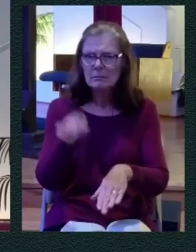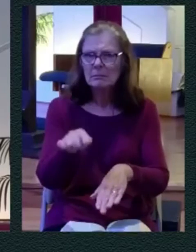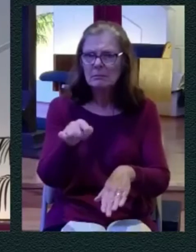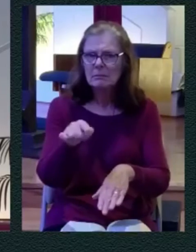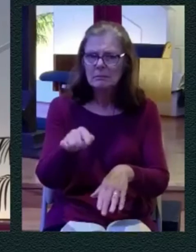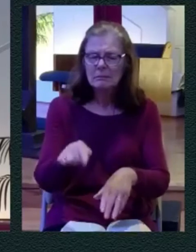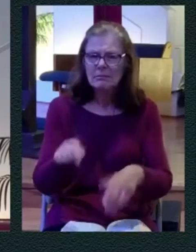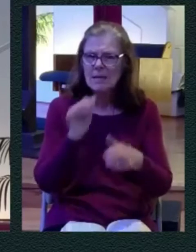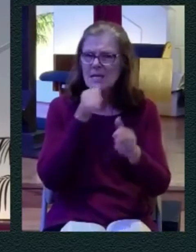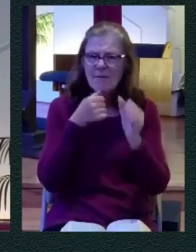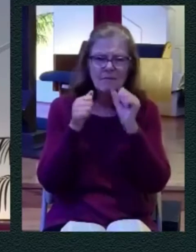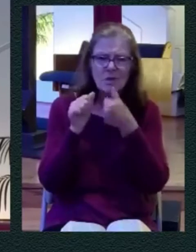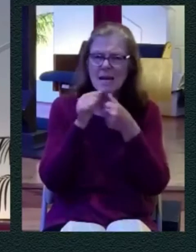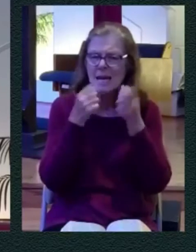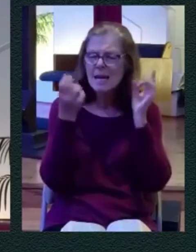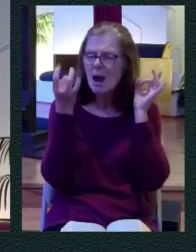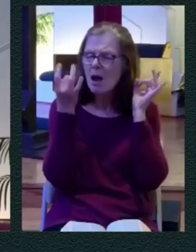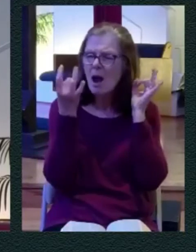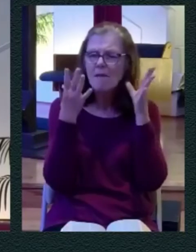of evil.